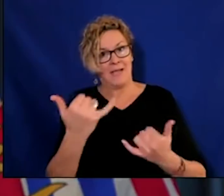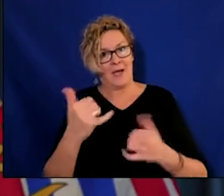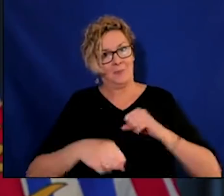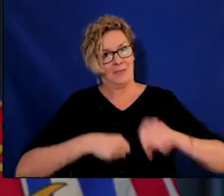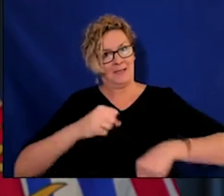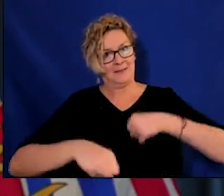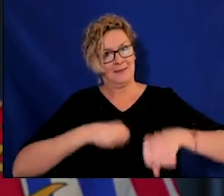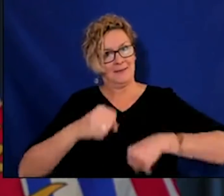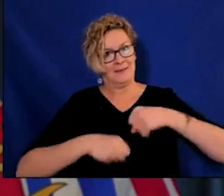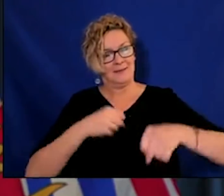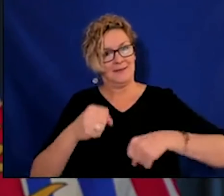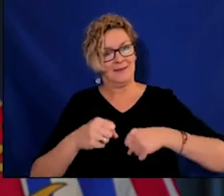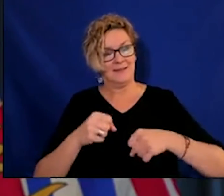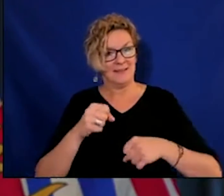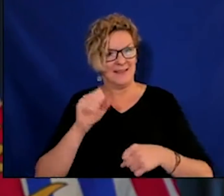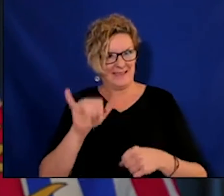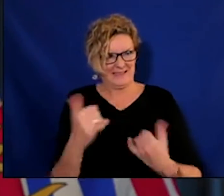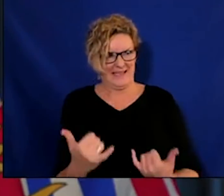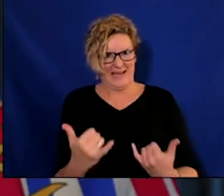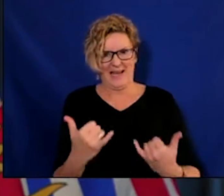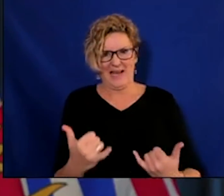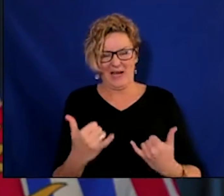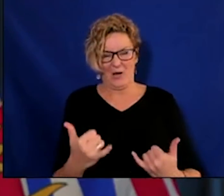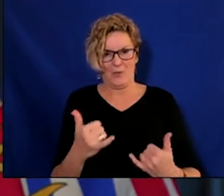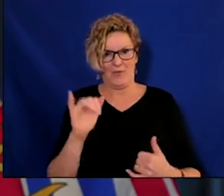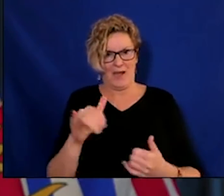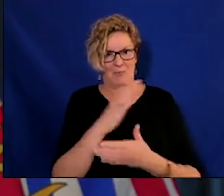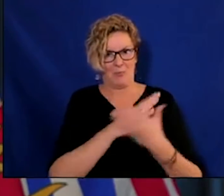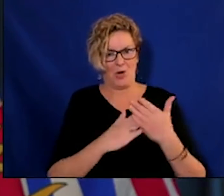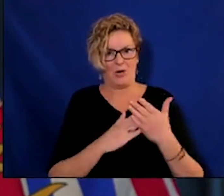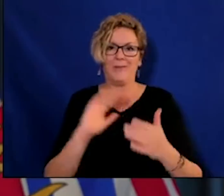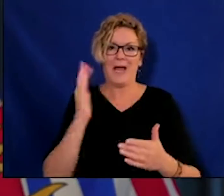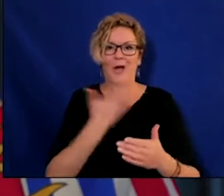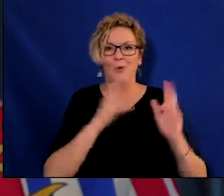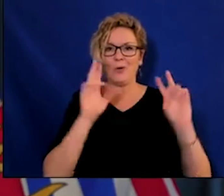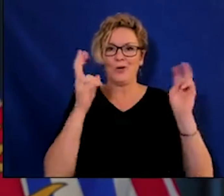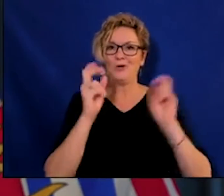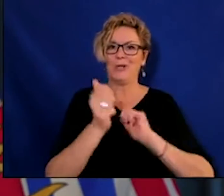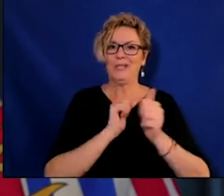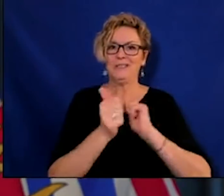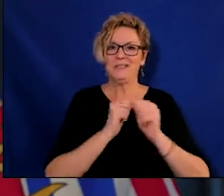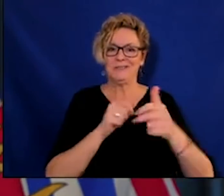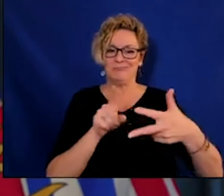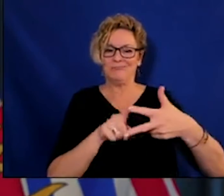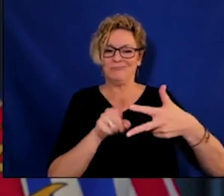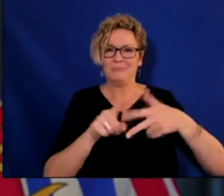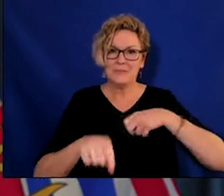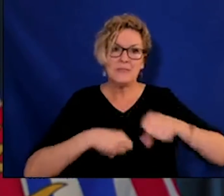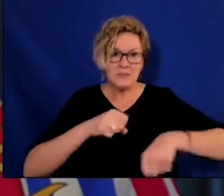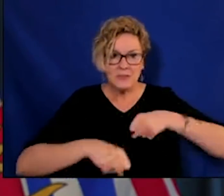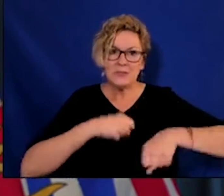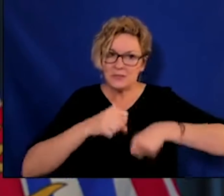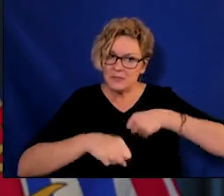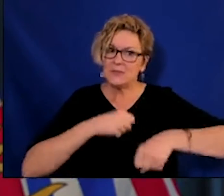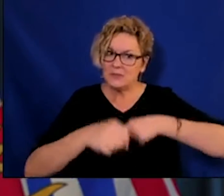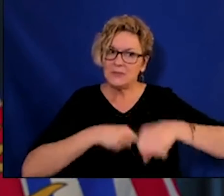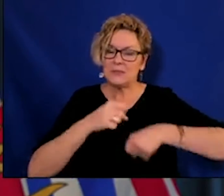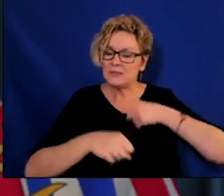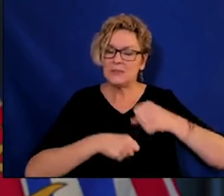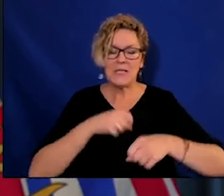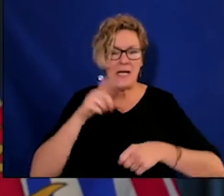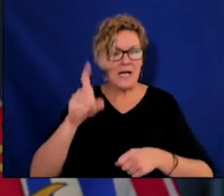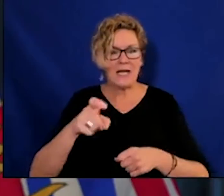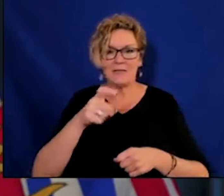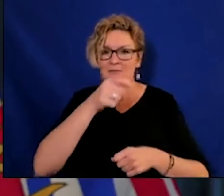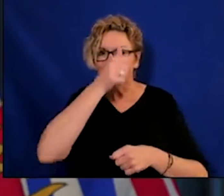this part of the race is going to end and when we're going to move into the next phase. But we all know that while you